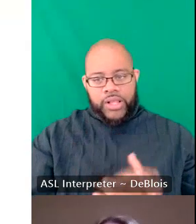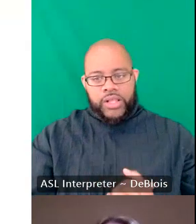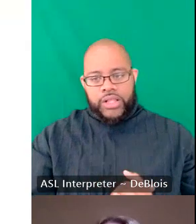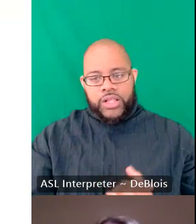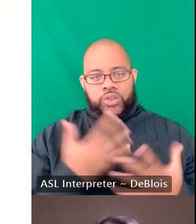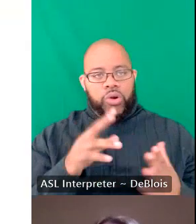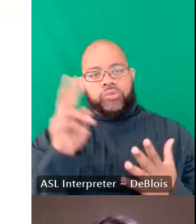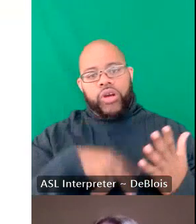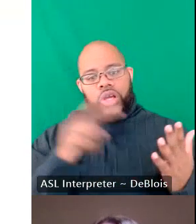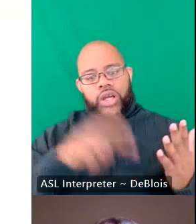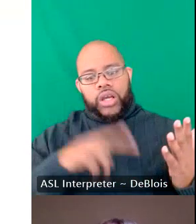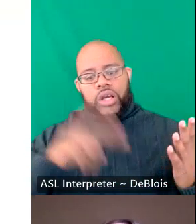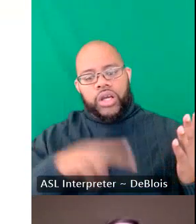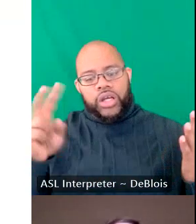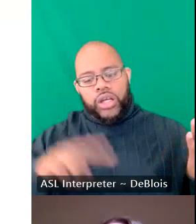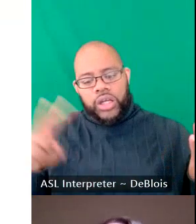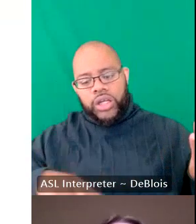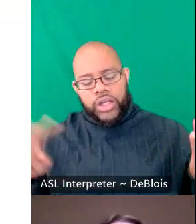to read,